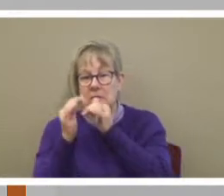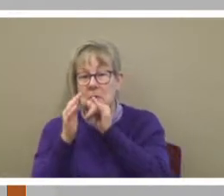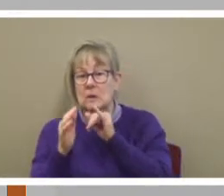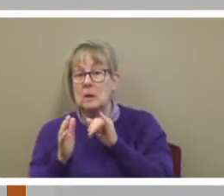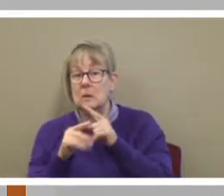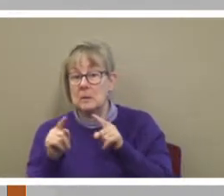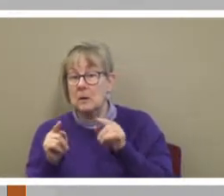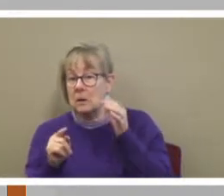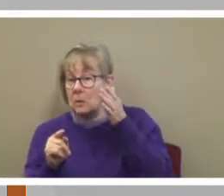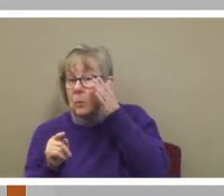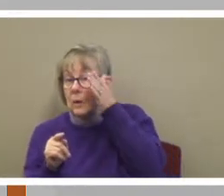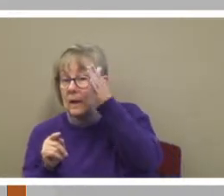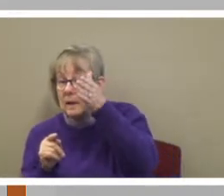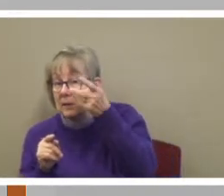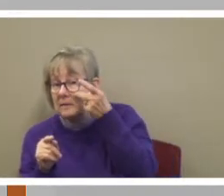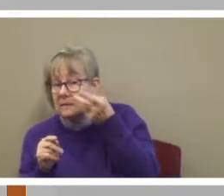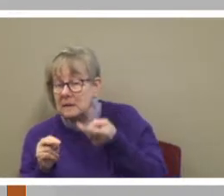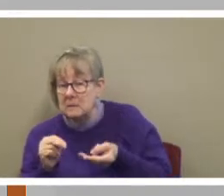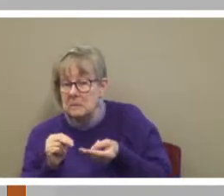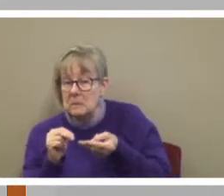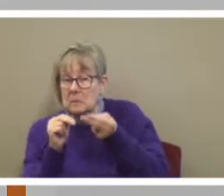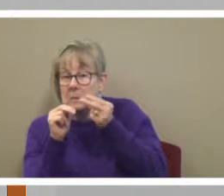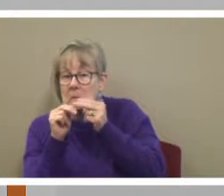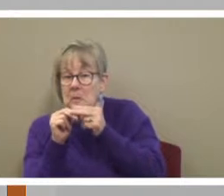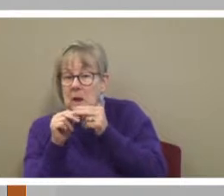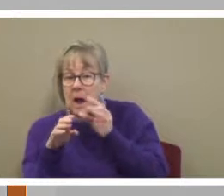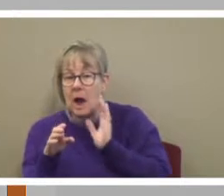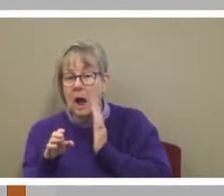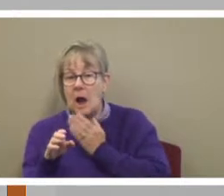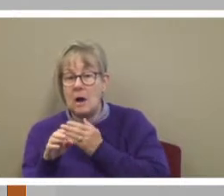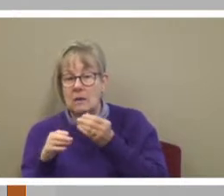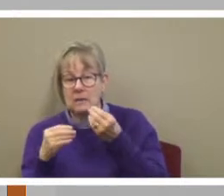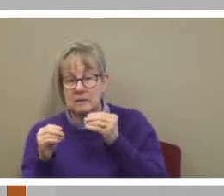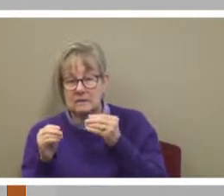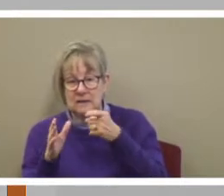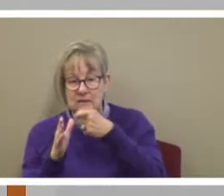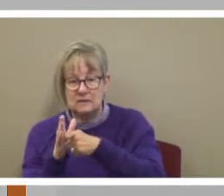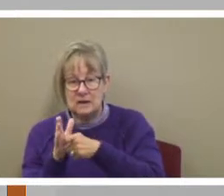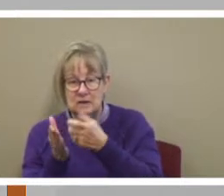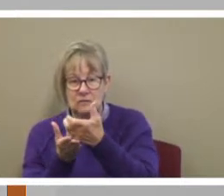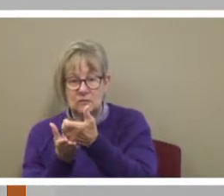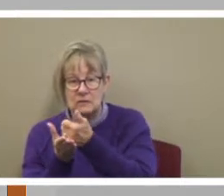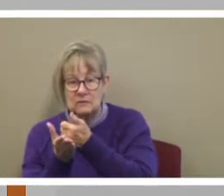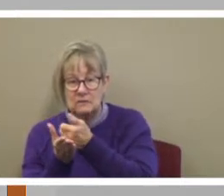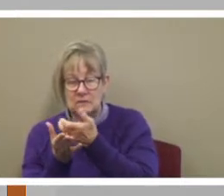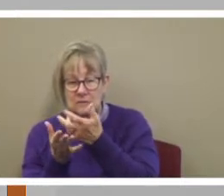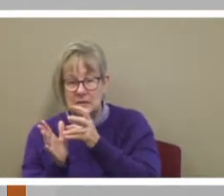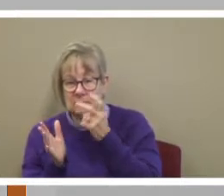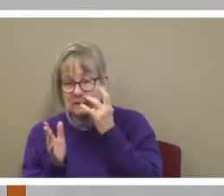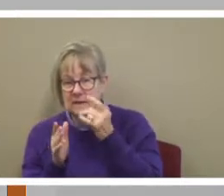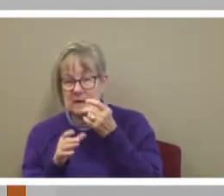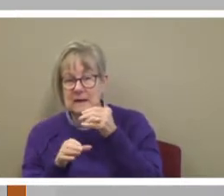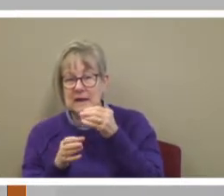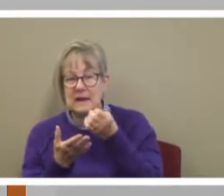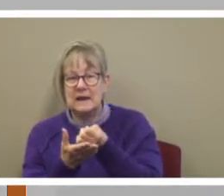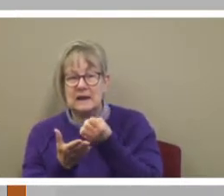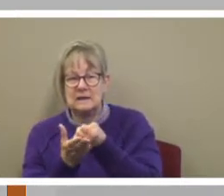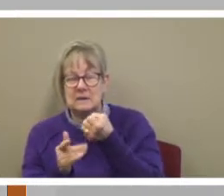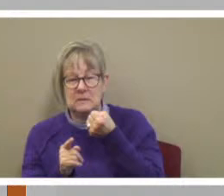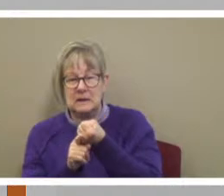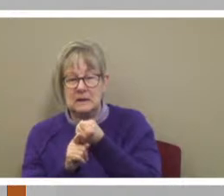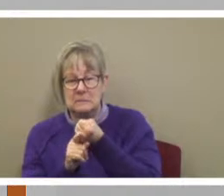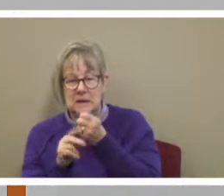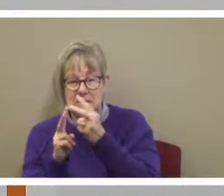see a dramatic increase in our sales tax revenues. And that has been seen in our economic impact analysis